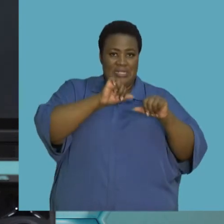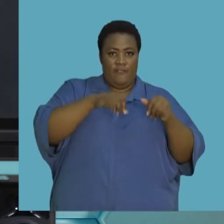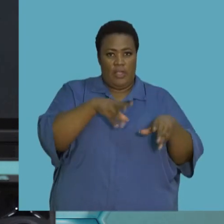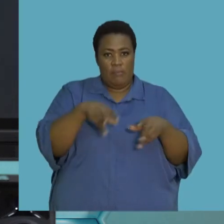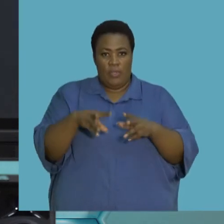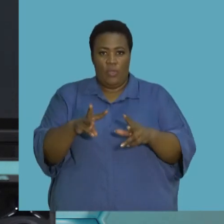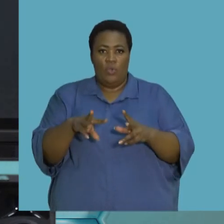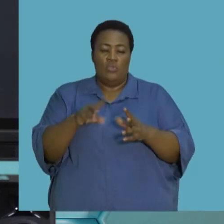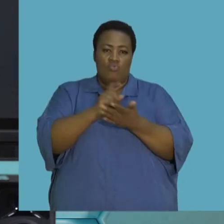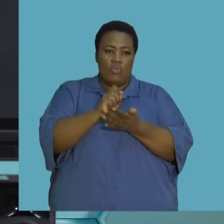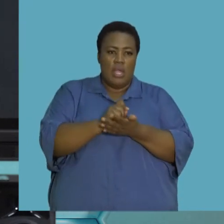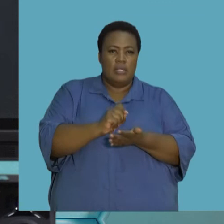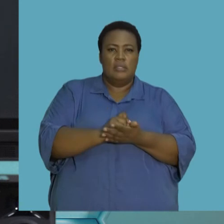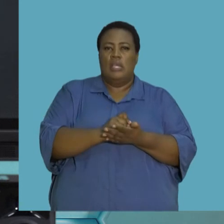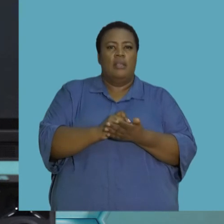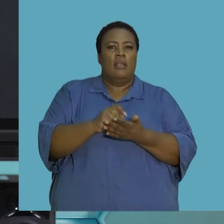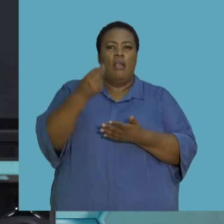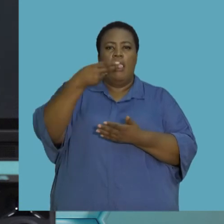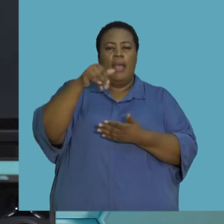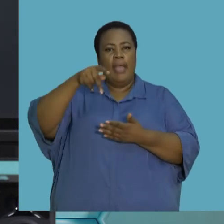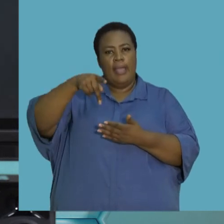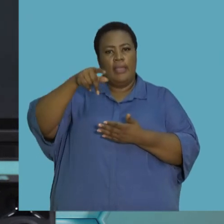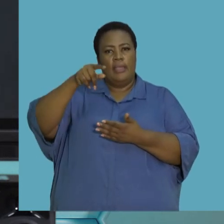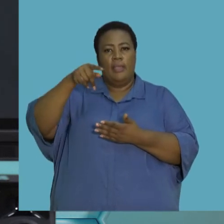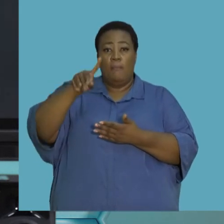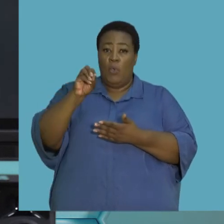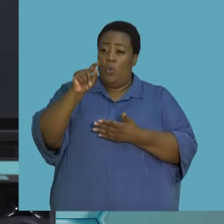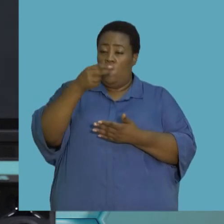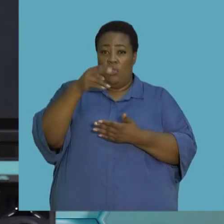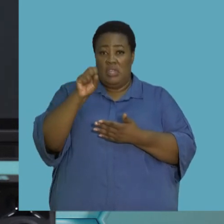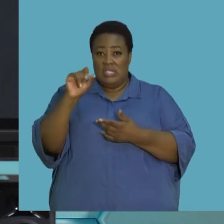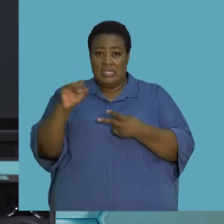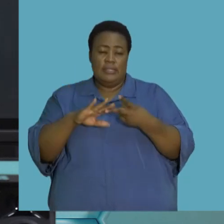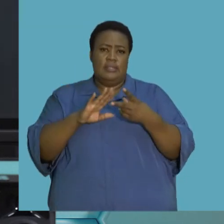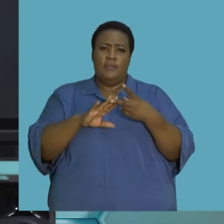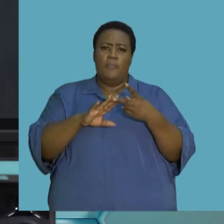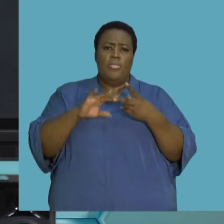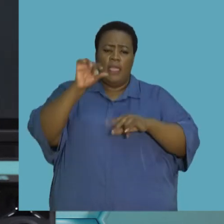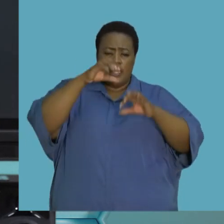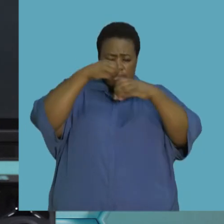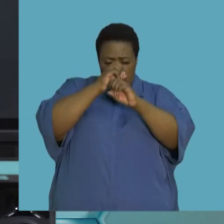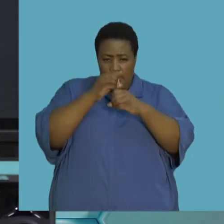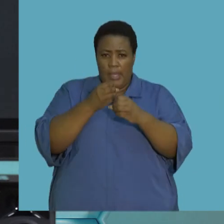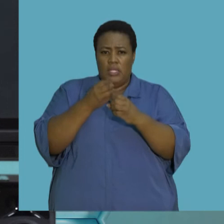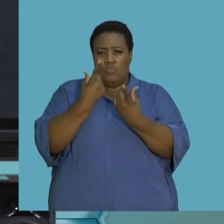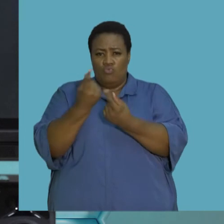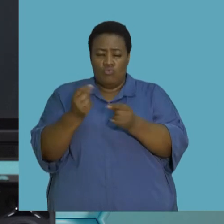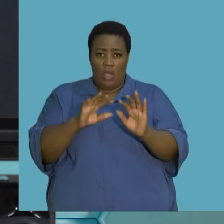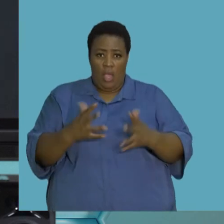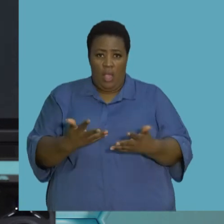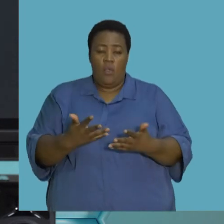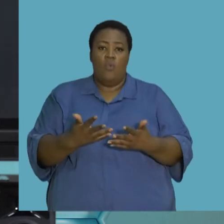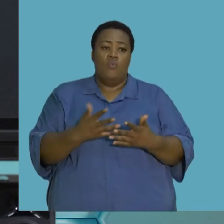today, we've looked at scientific method, we've looked at writing a hypothesis, we've looked at how we lay out an experiment, we've looked